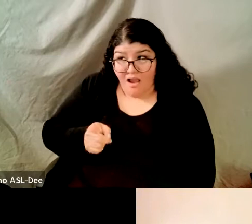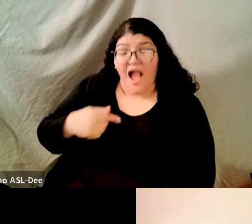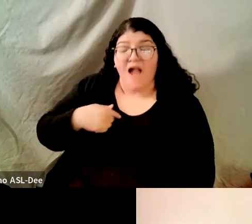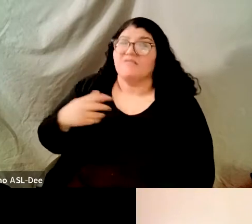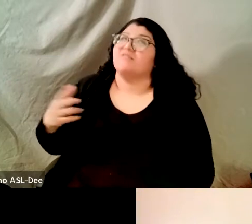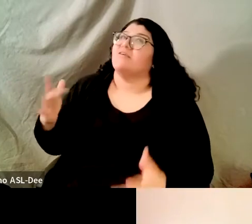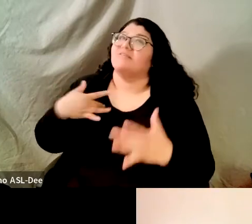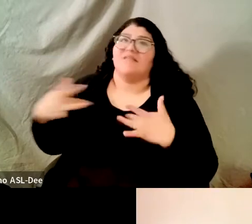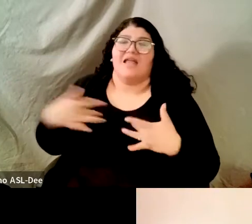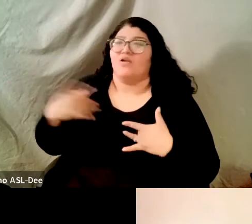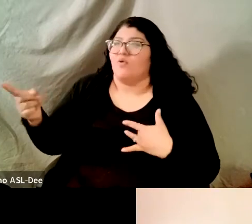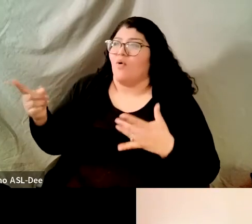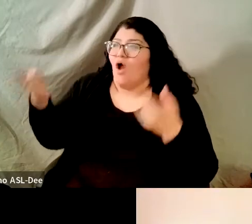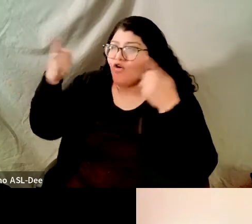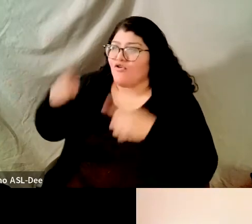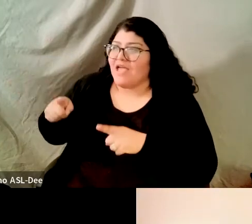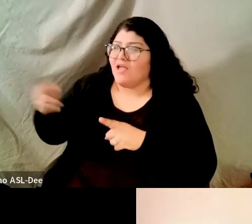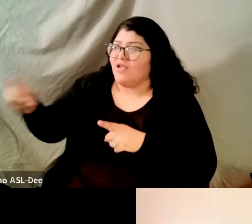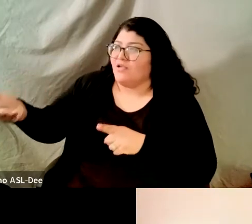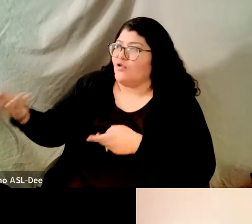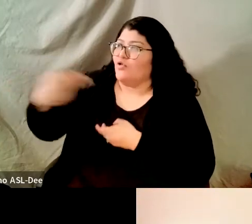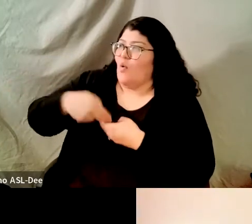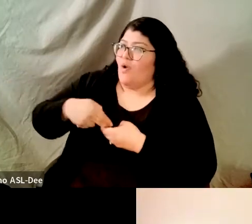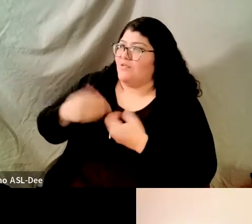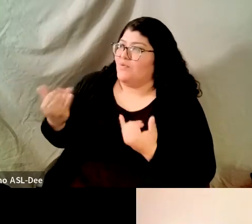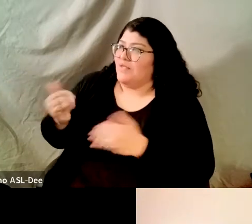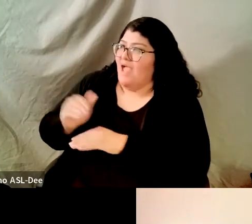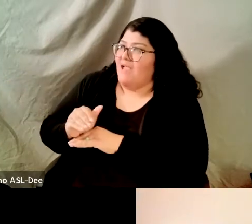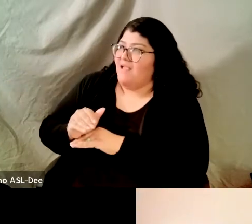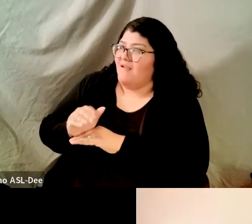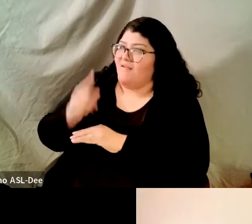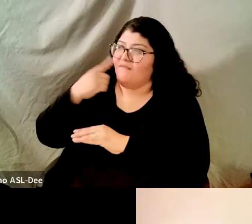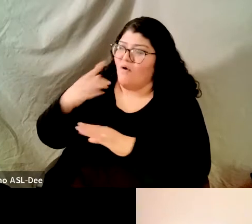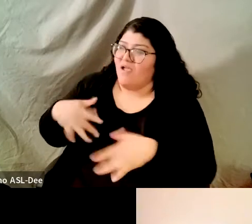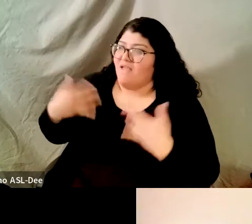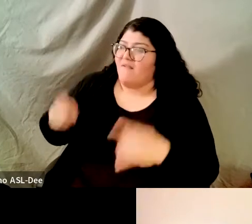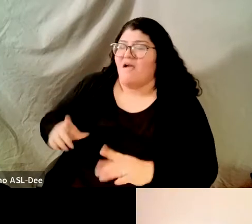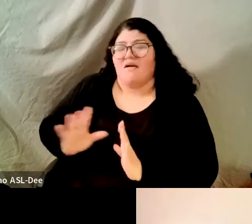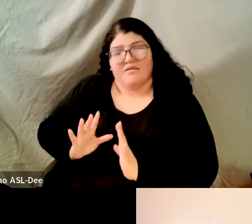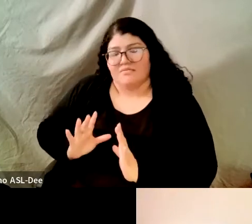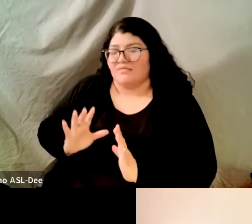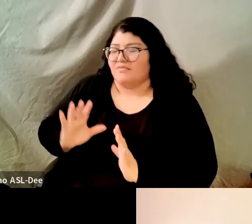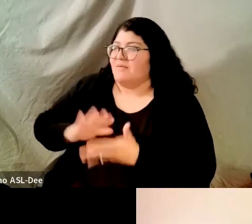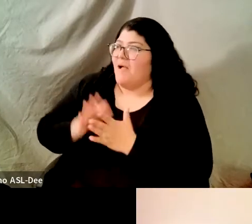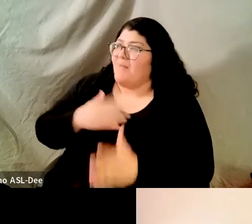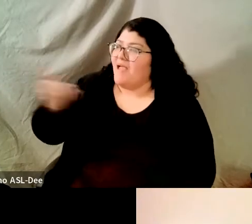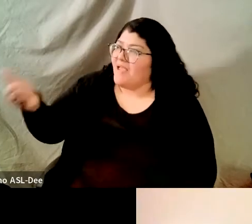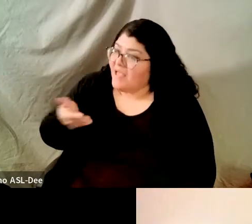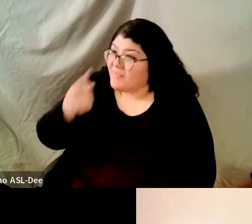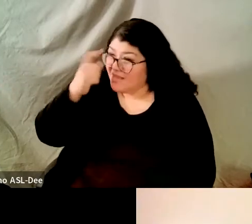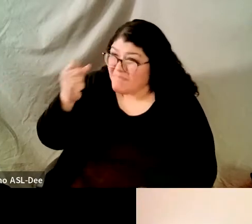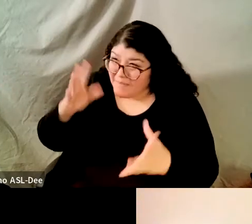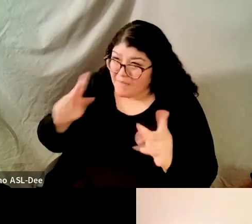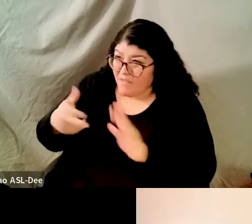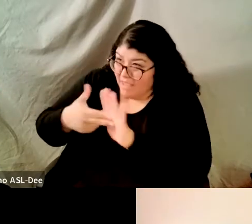when you agreed to come on the show as my guest because you are, to me, and I mean, in general, so many people have said that you are a